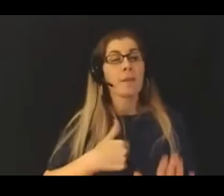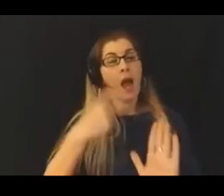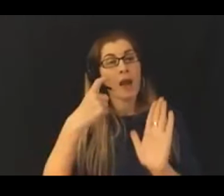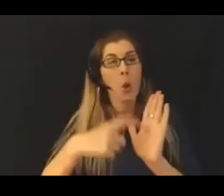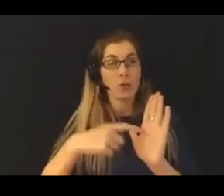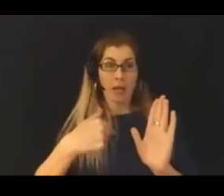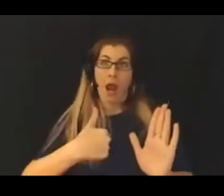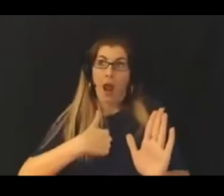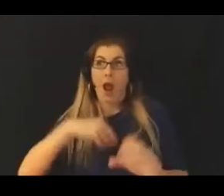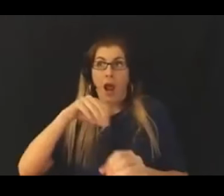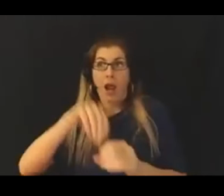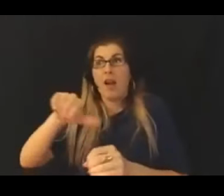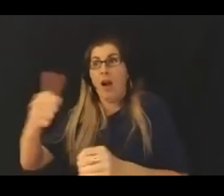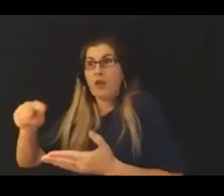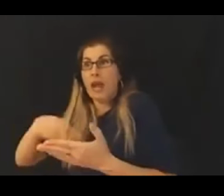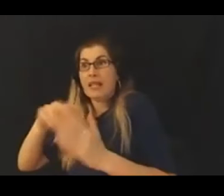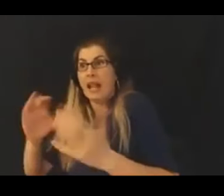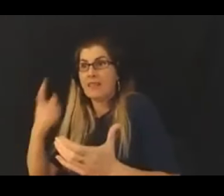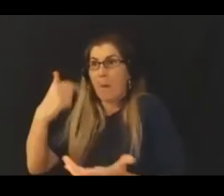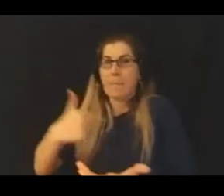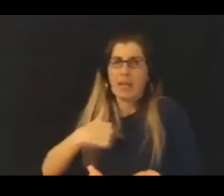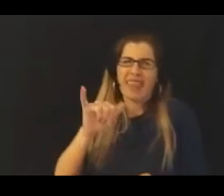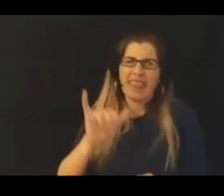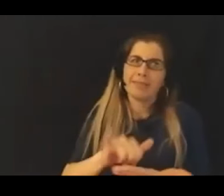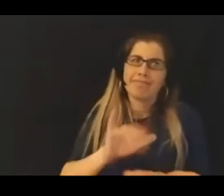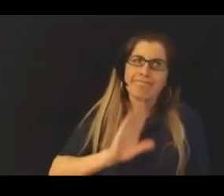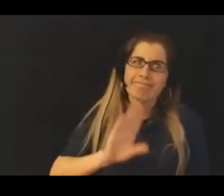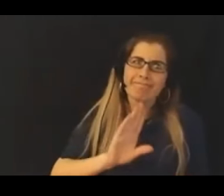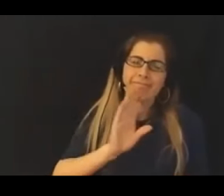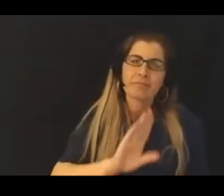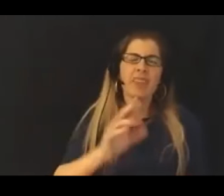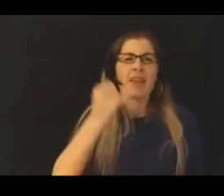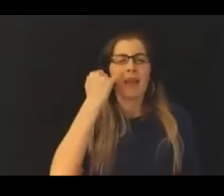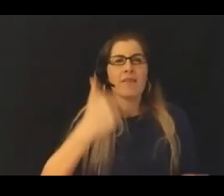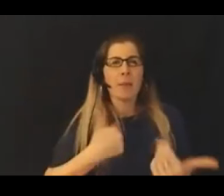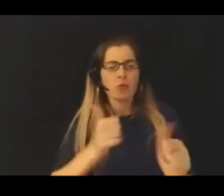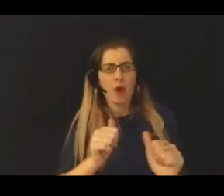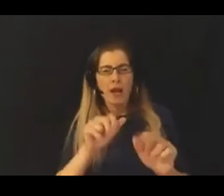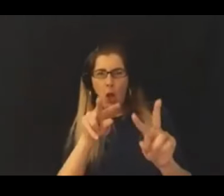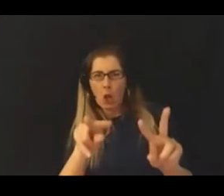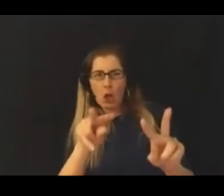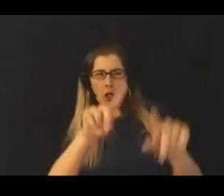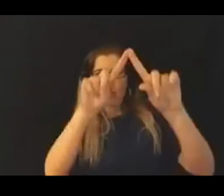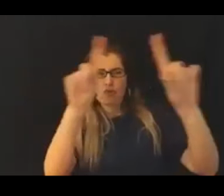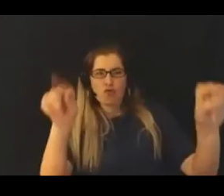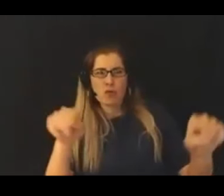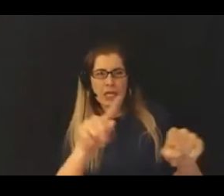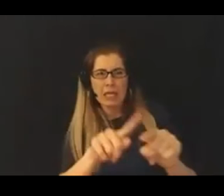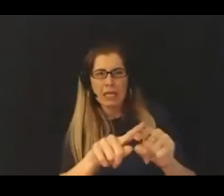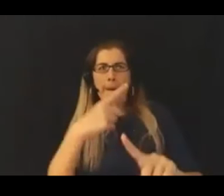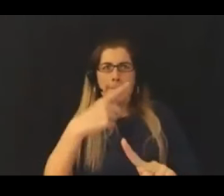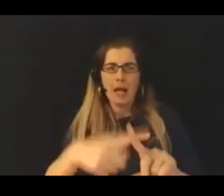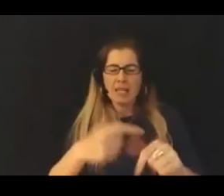other online classes, that's been the case for me. If I'm having to focus too much on the screen and trying to sort of